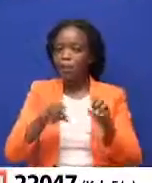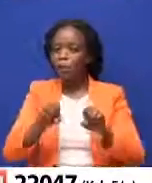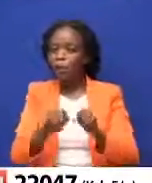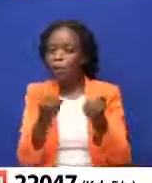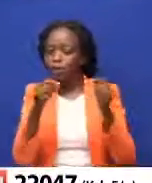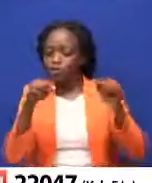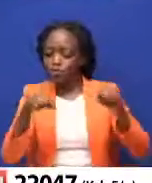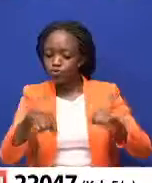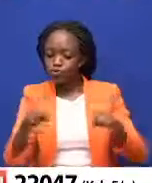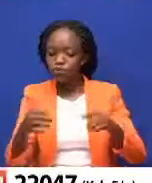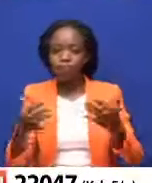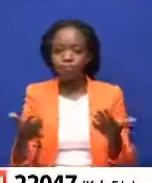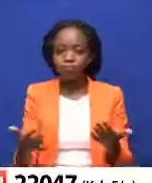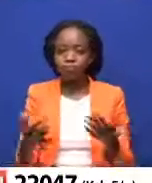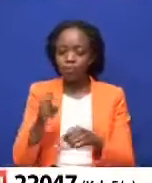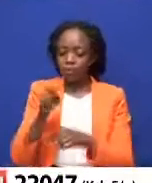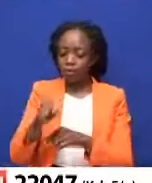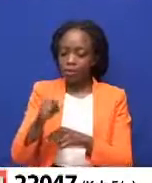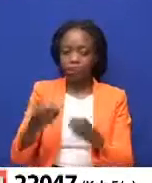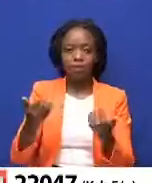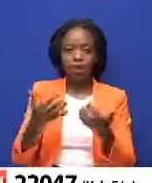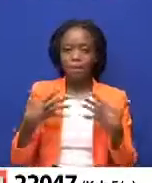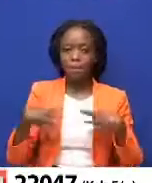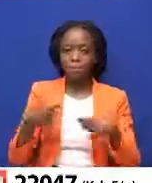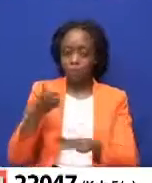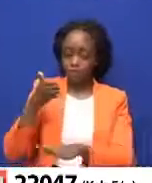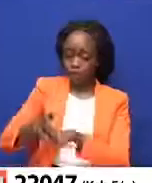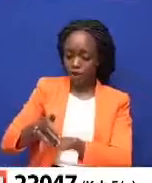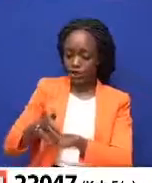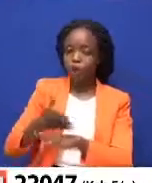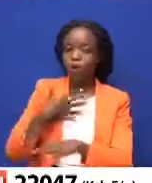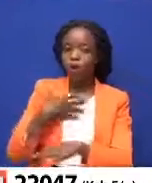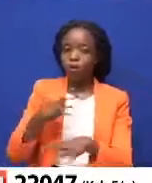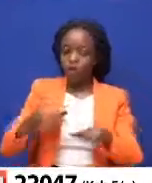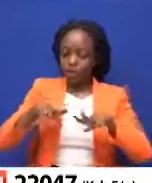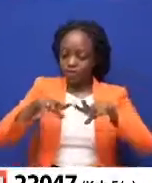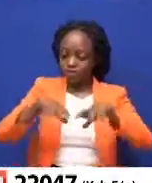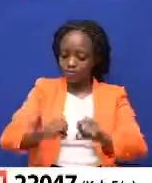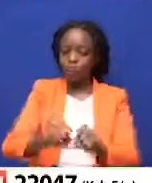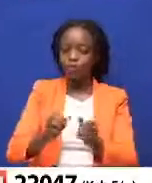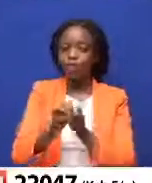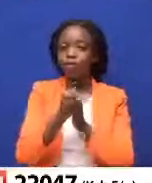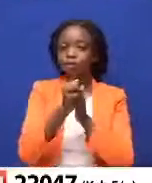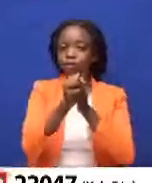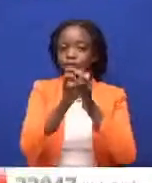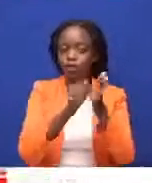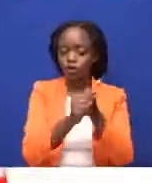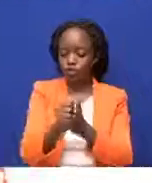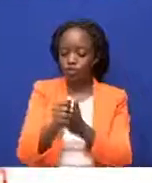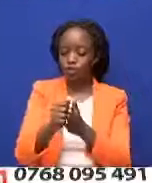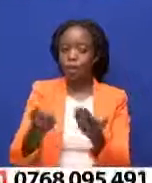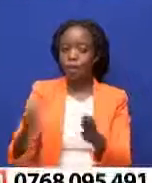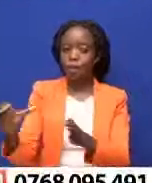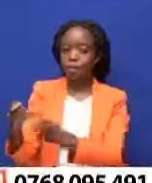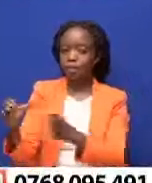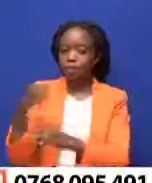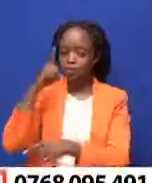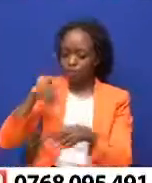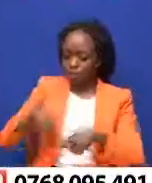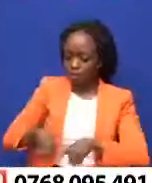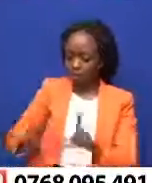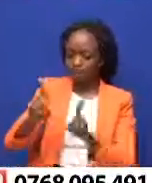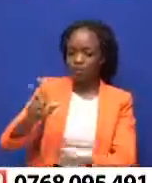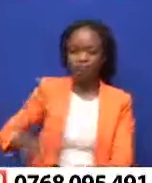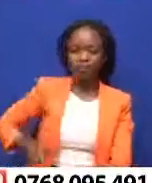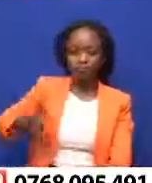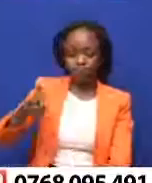today, these were the frontline people who wanted to snatch the leadership of the party from the back door for their own selfish